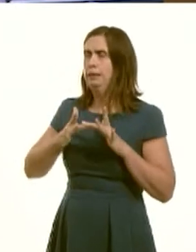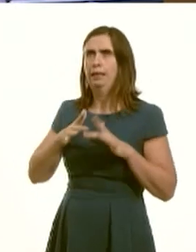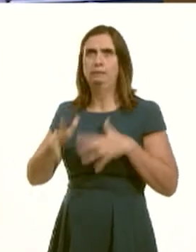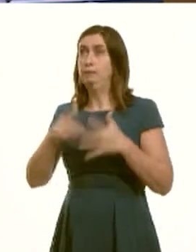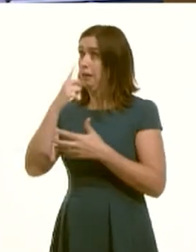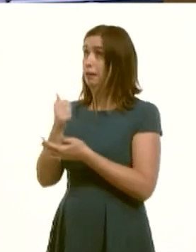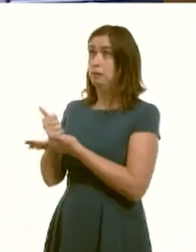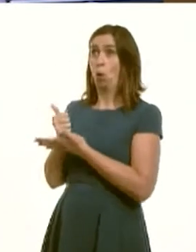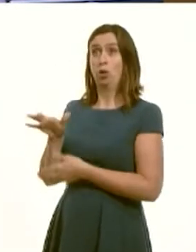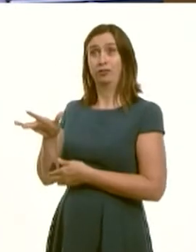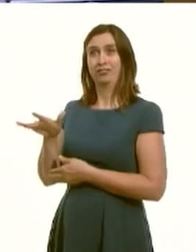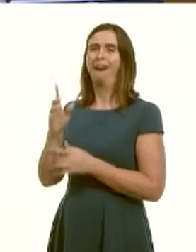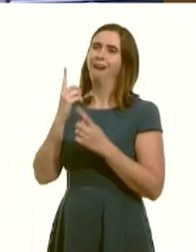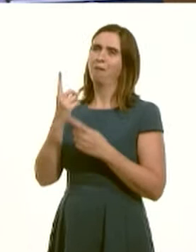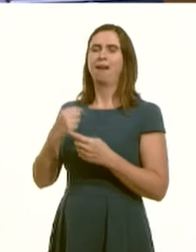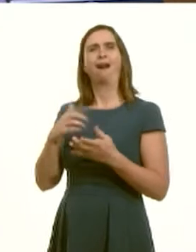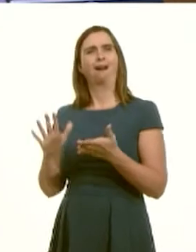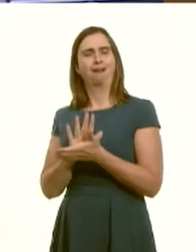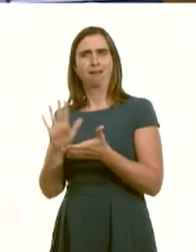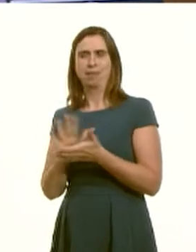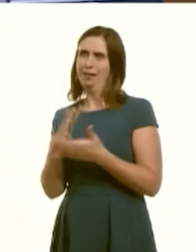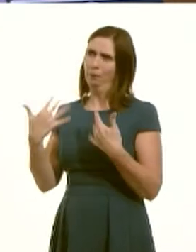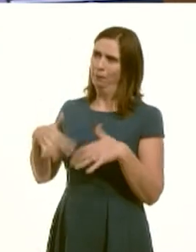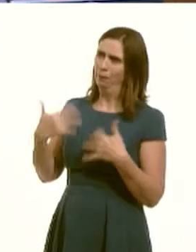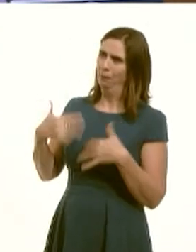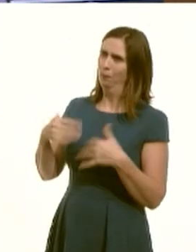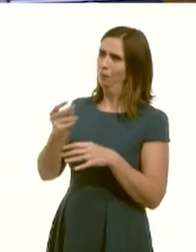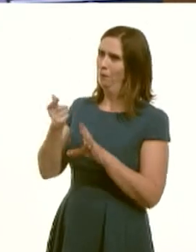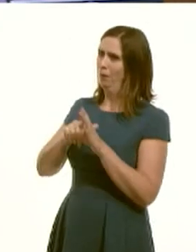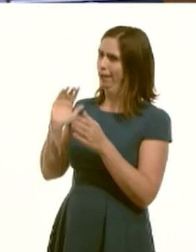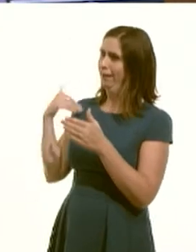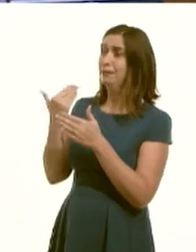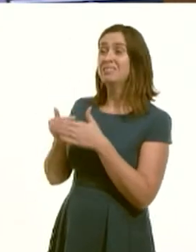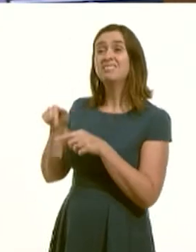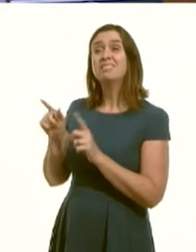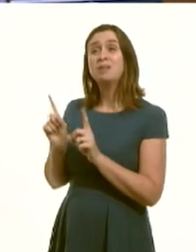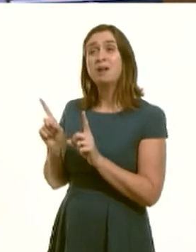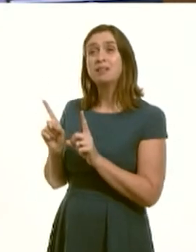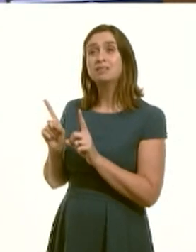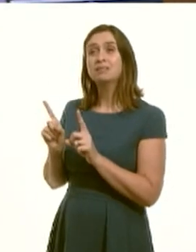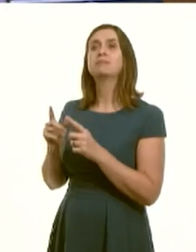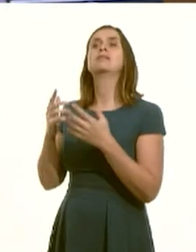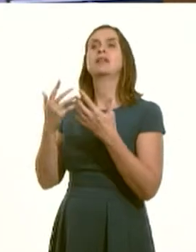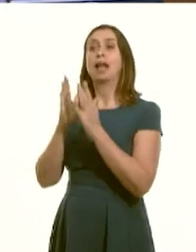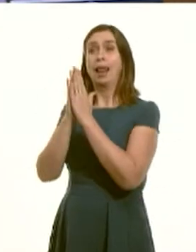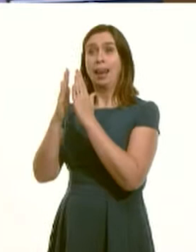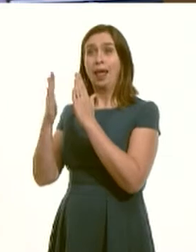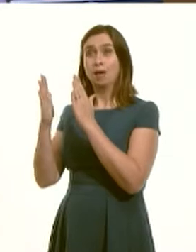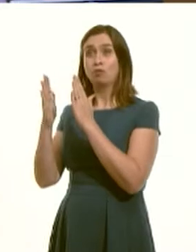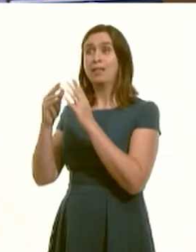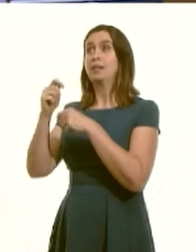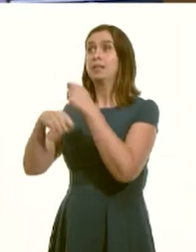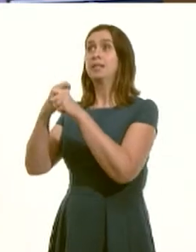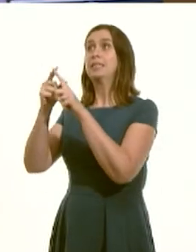of course, one of the most pleasing developments that there have been over the past few years is the expansion of libraries into